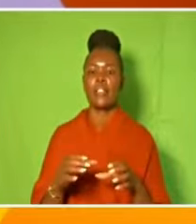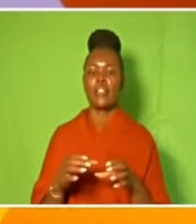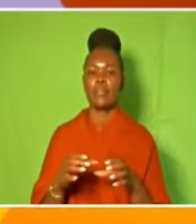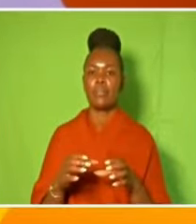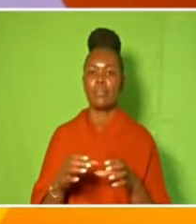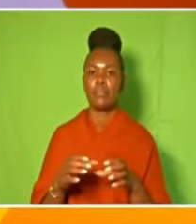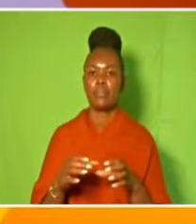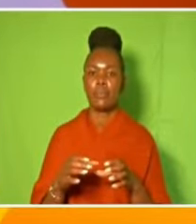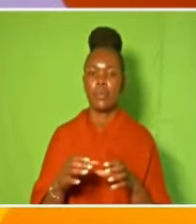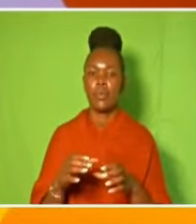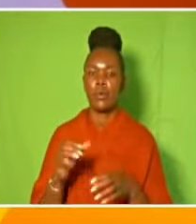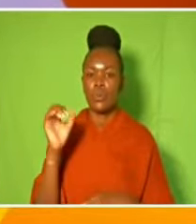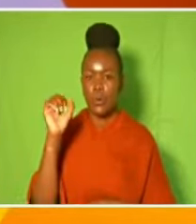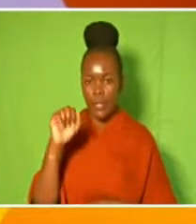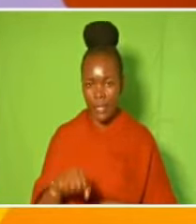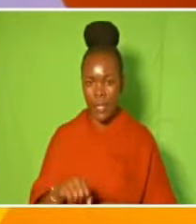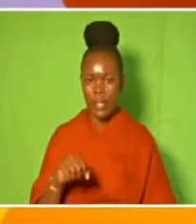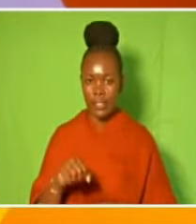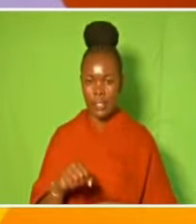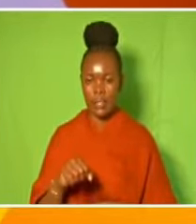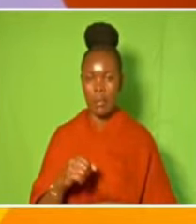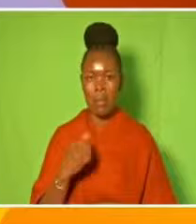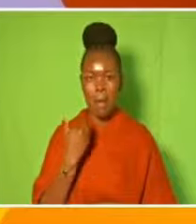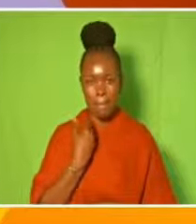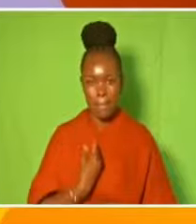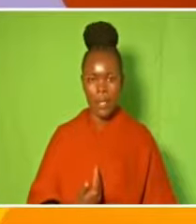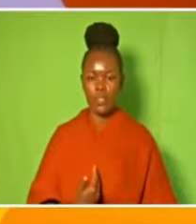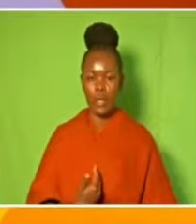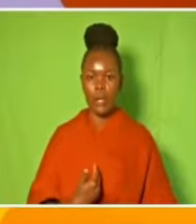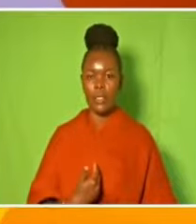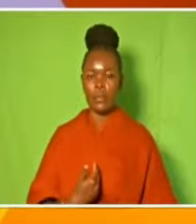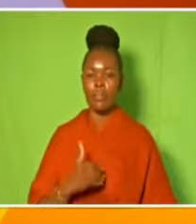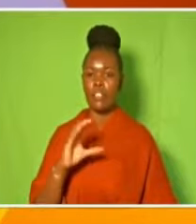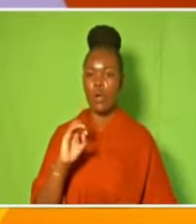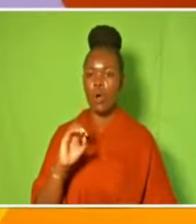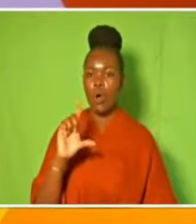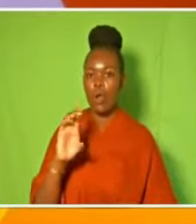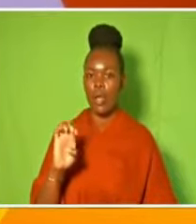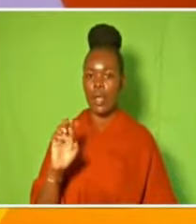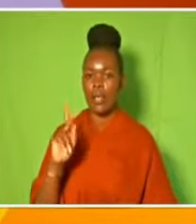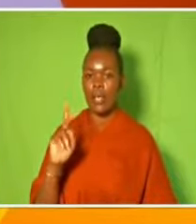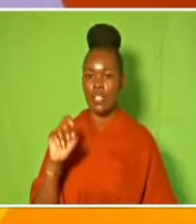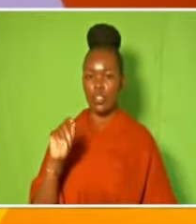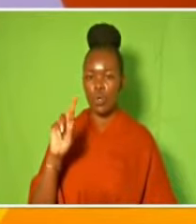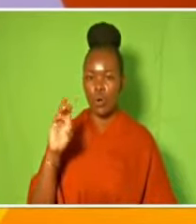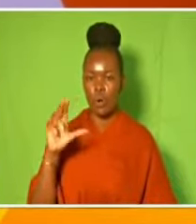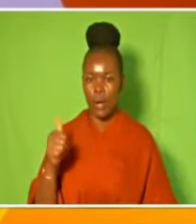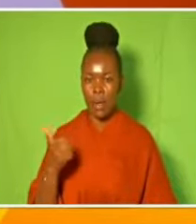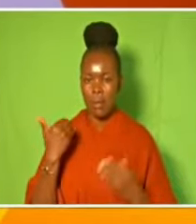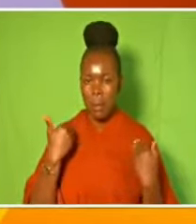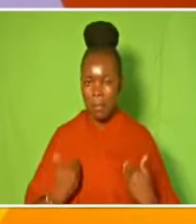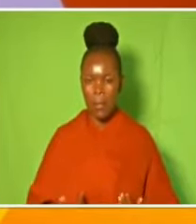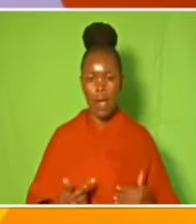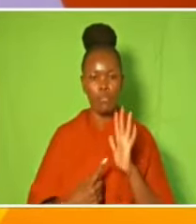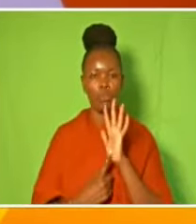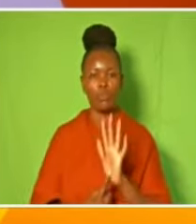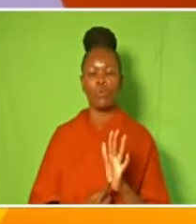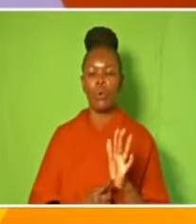party. I guess personally, as Ole Ketora, I have demonstrated that. Kweli ama si